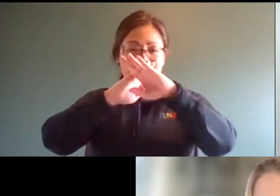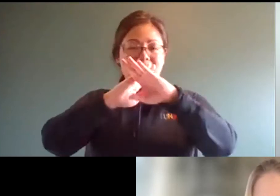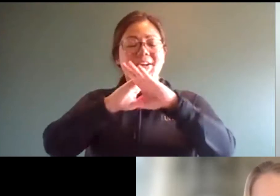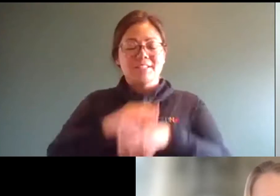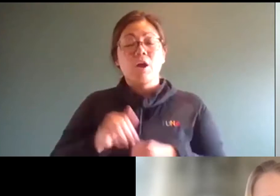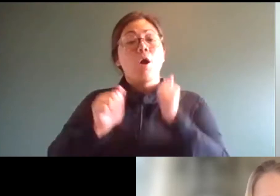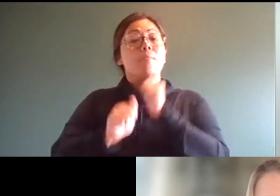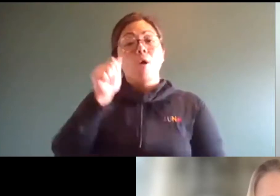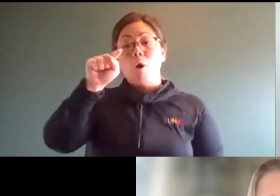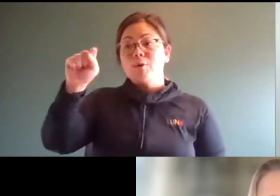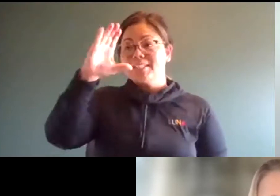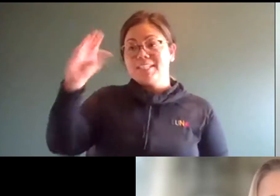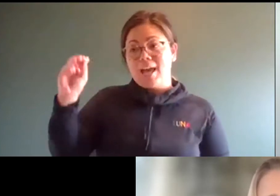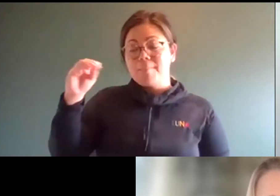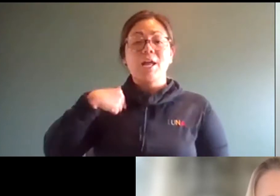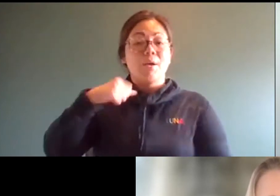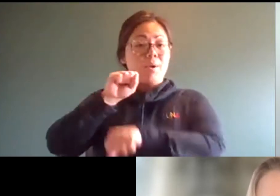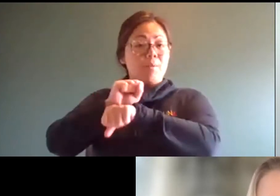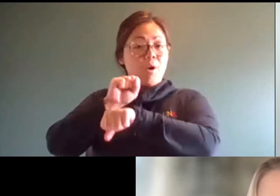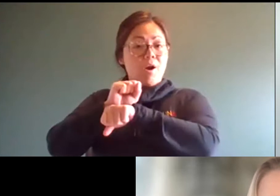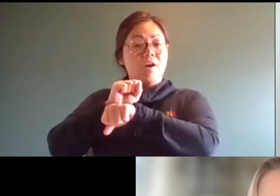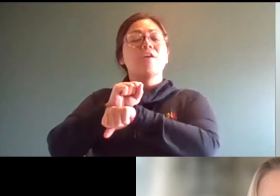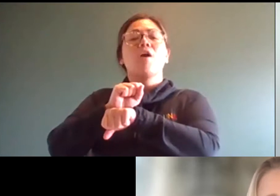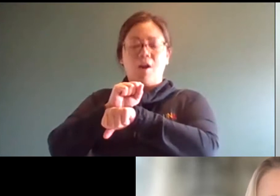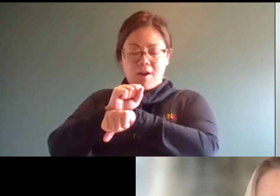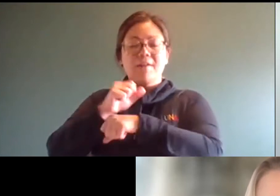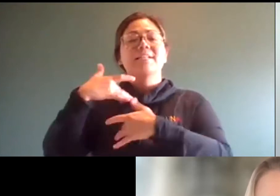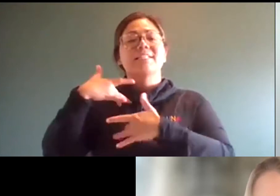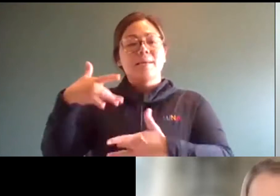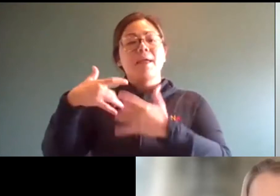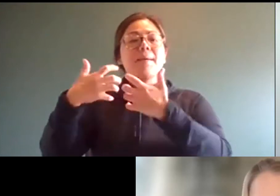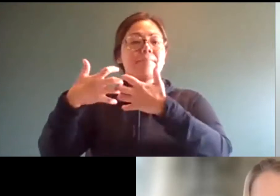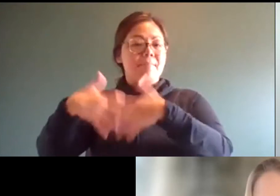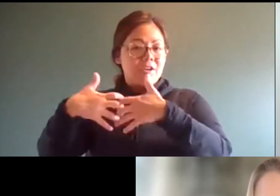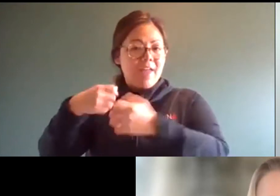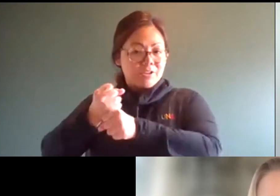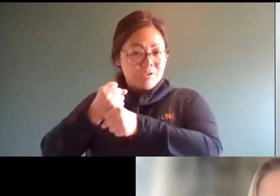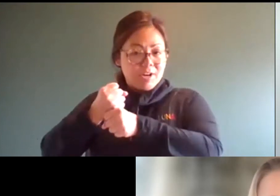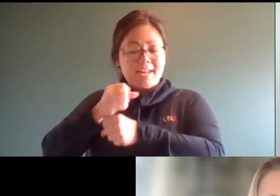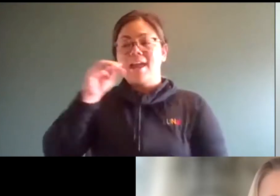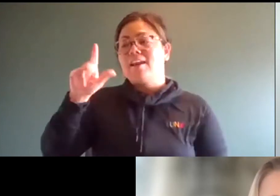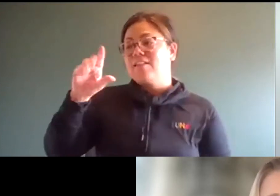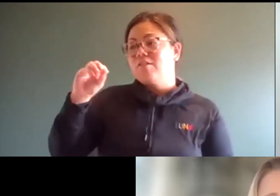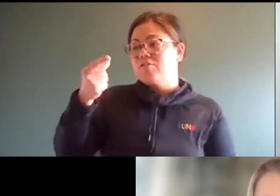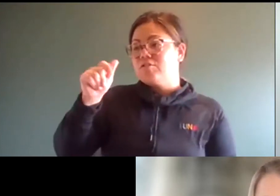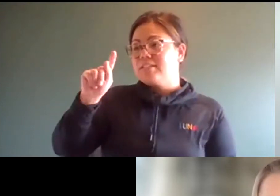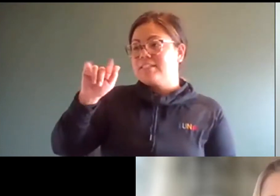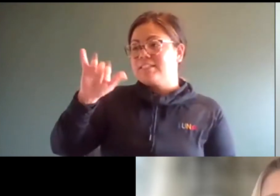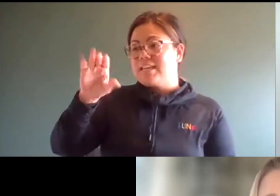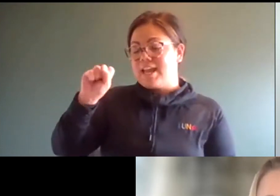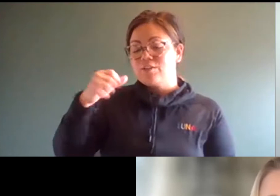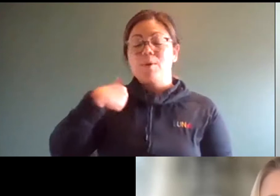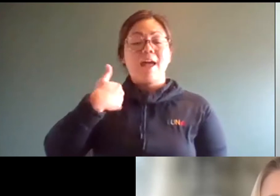work with really heavily are in the manufacturing and logistics sectors. And so we also have a really